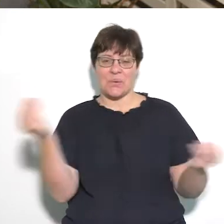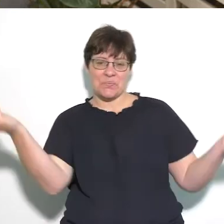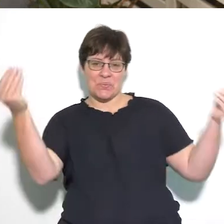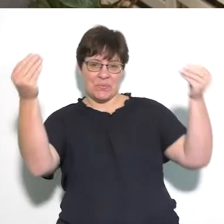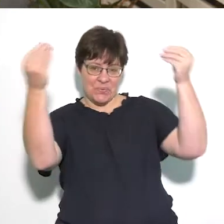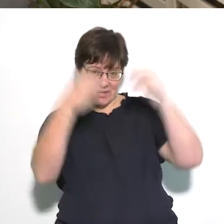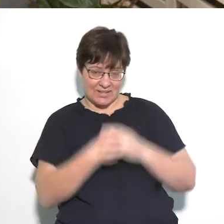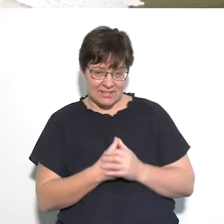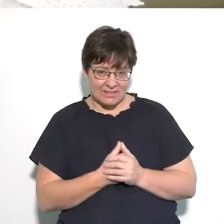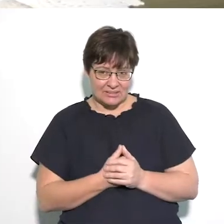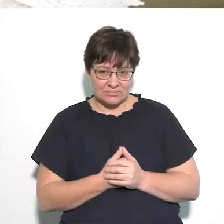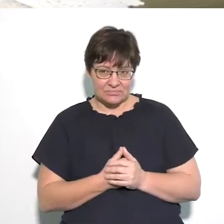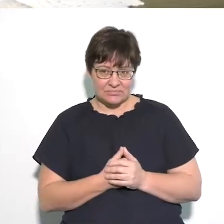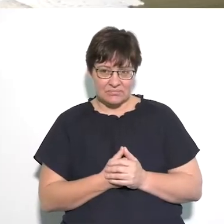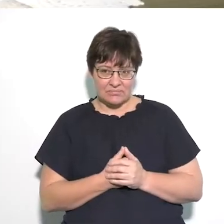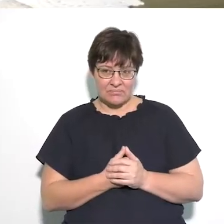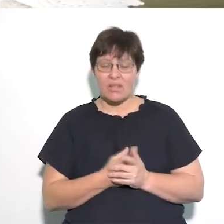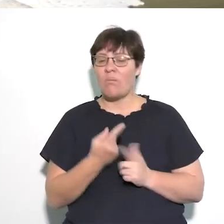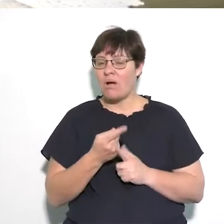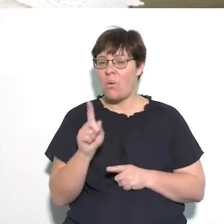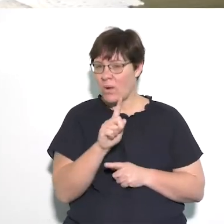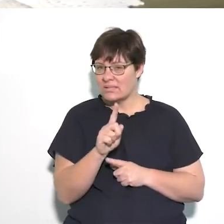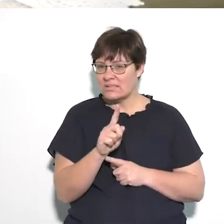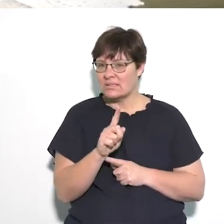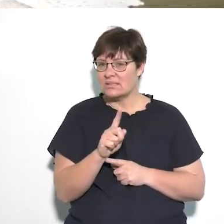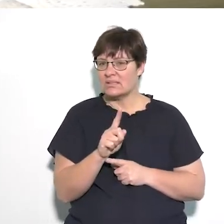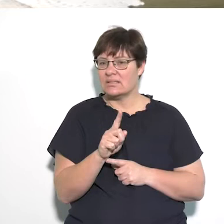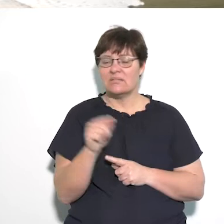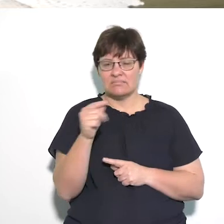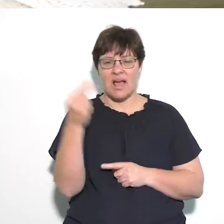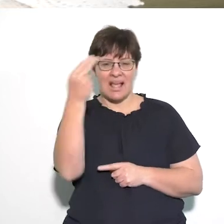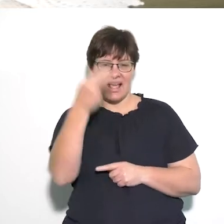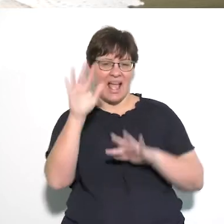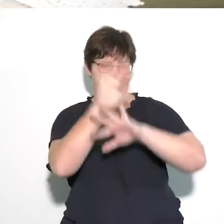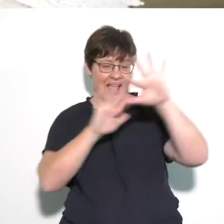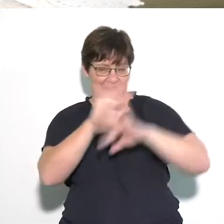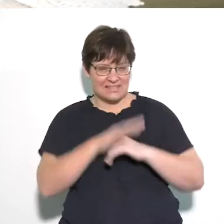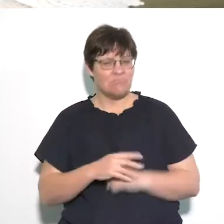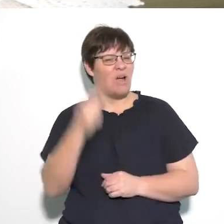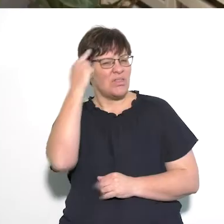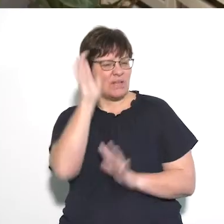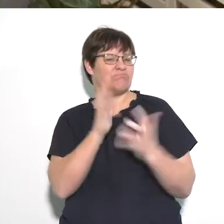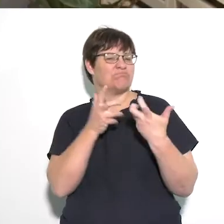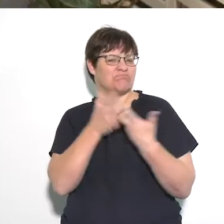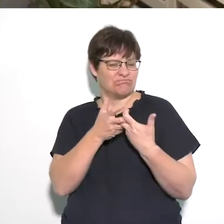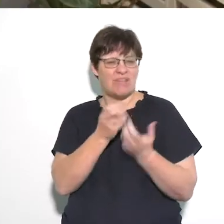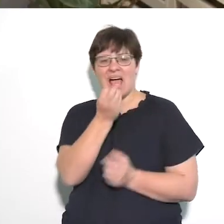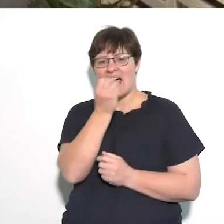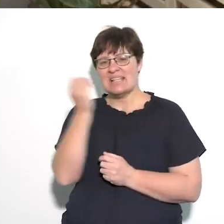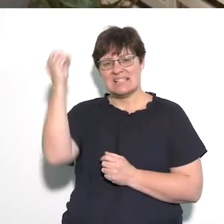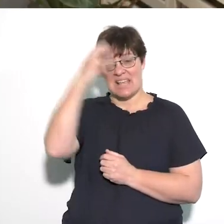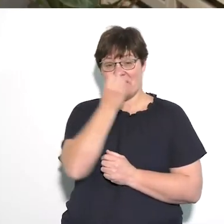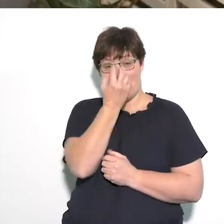decorating it just around the middle with some pastels. There are some colors that I thought would be appropriate for